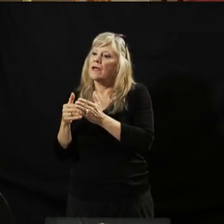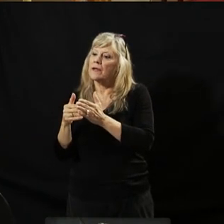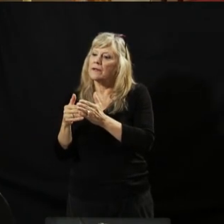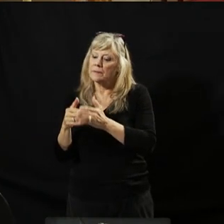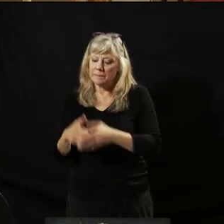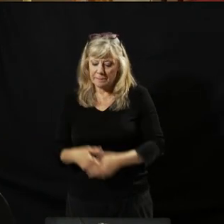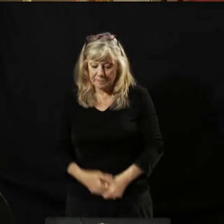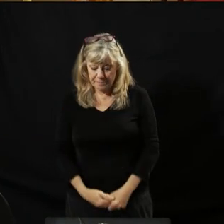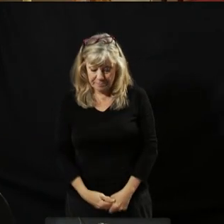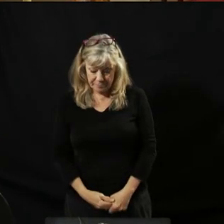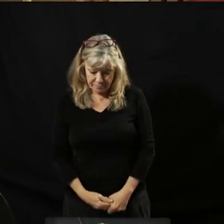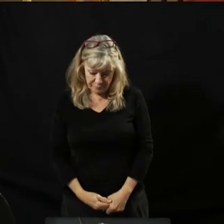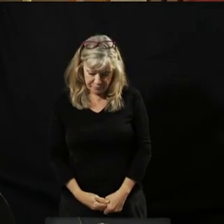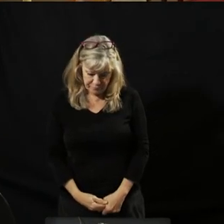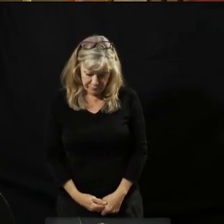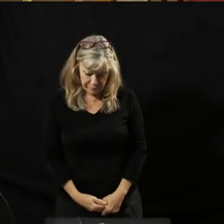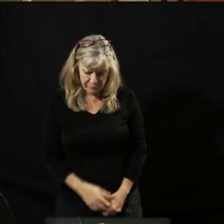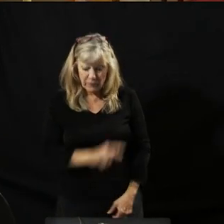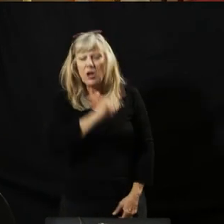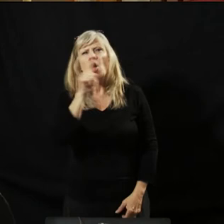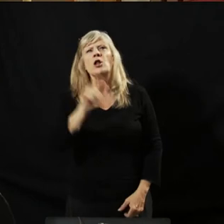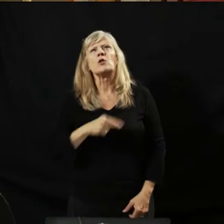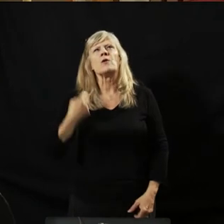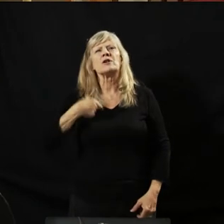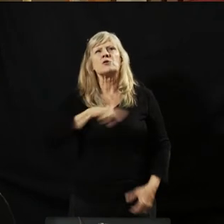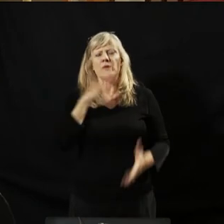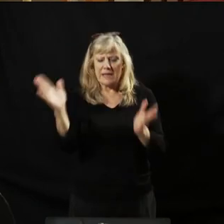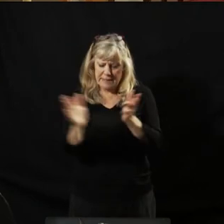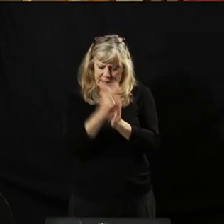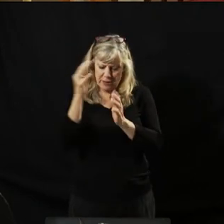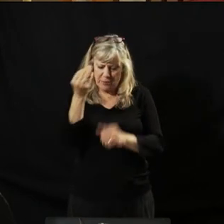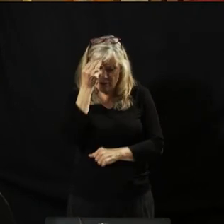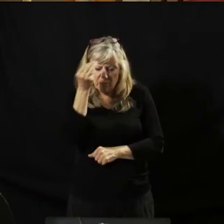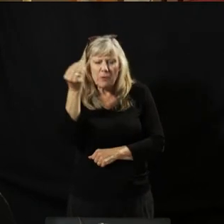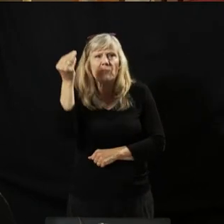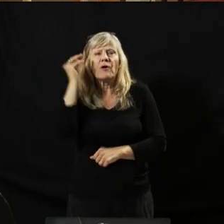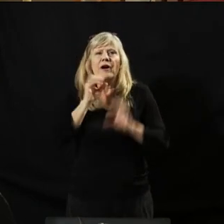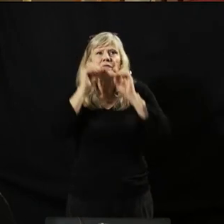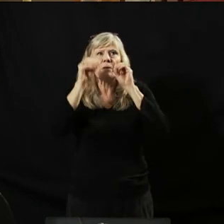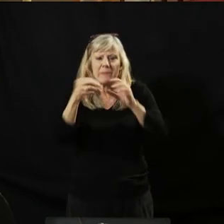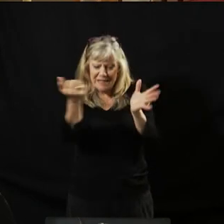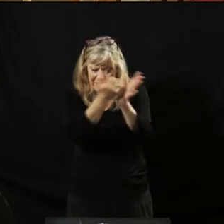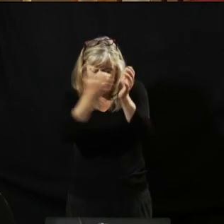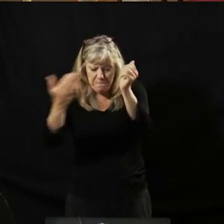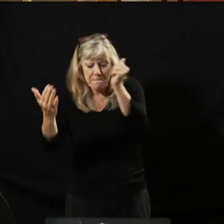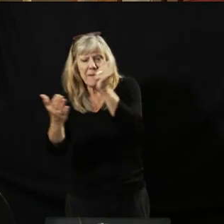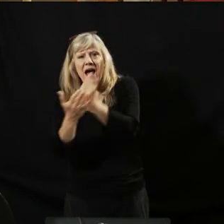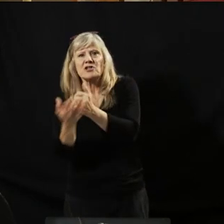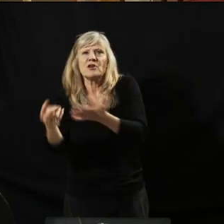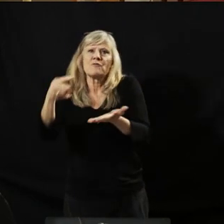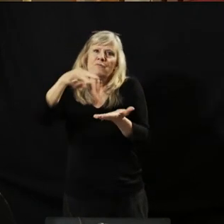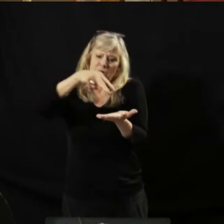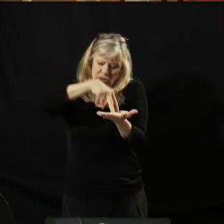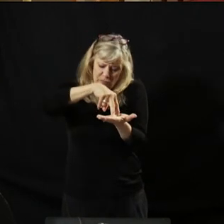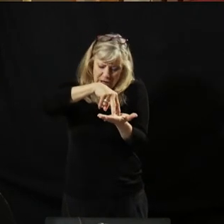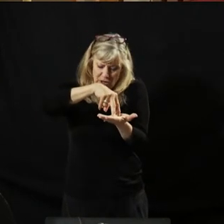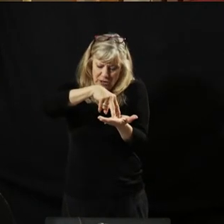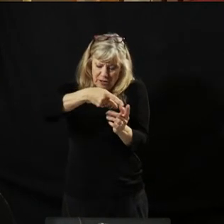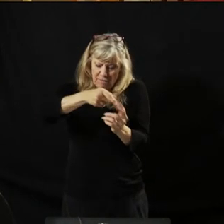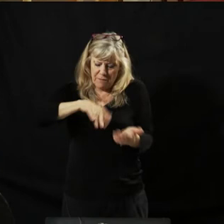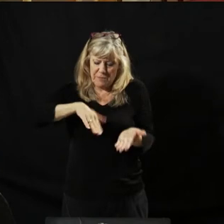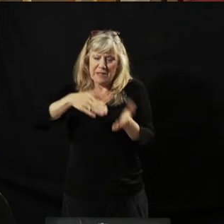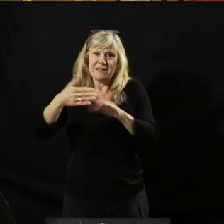again. Therefore, O Lord, as we celebrate the memorial of the Blessed Passion, the resurrection from the